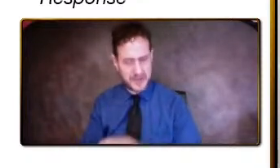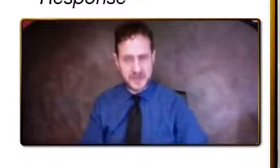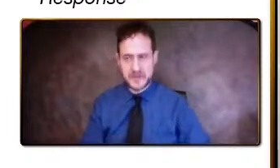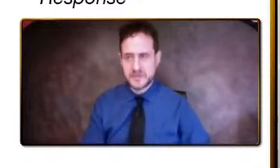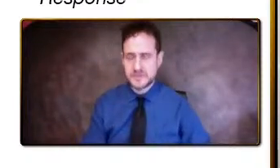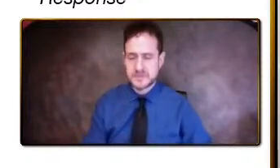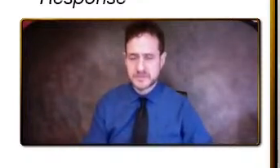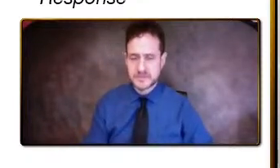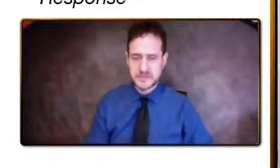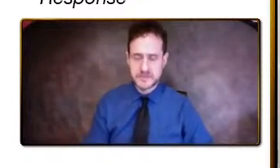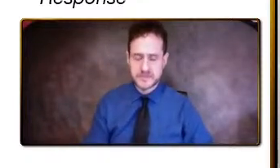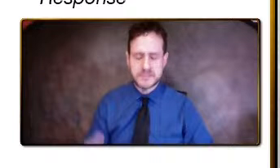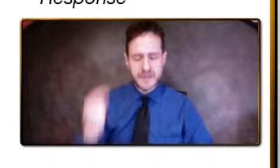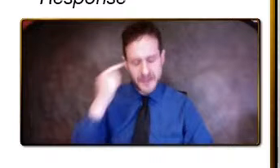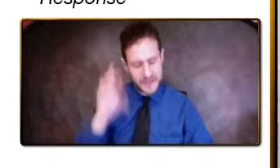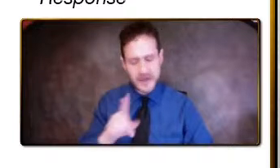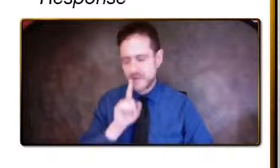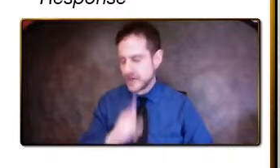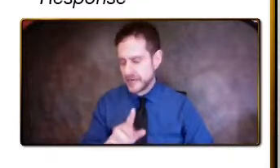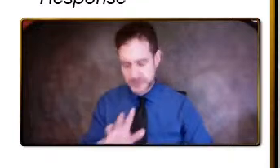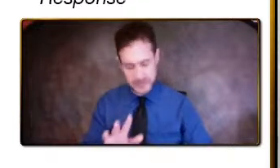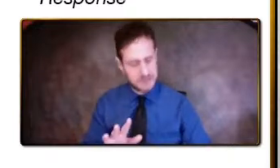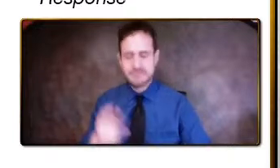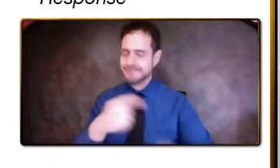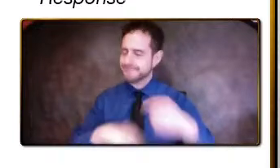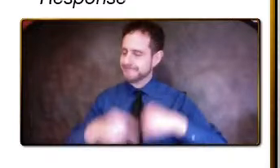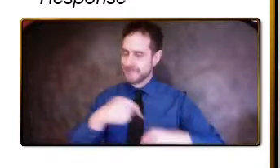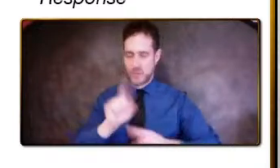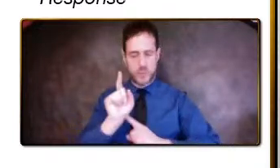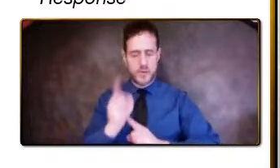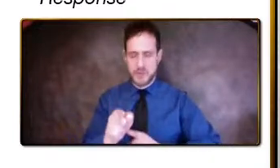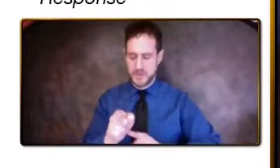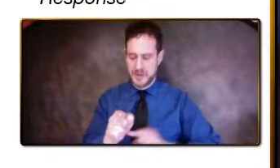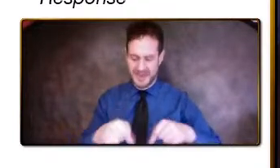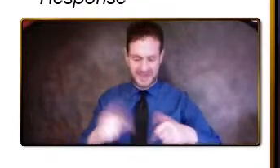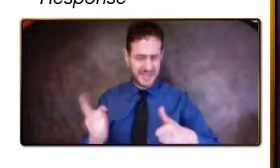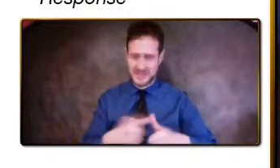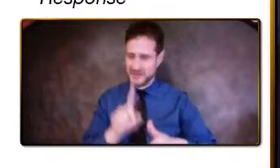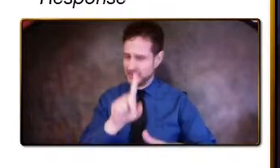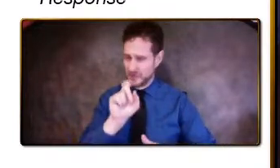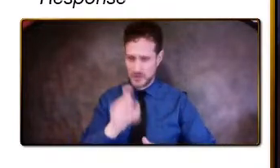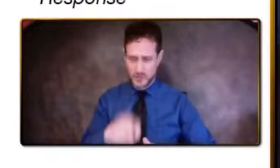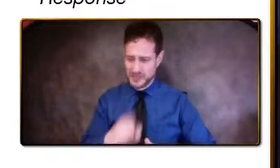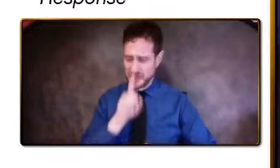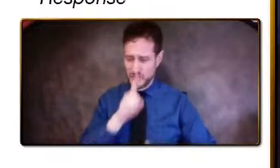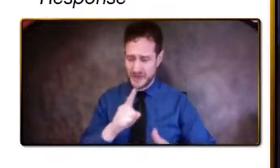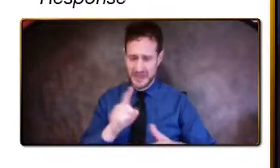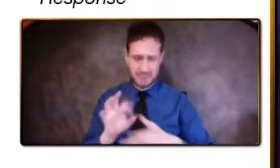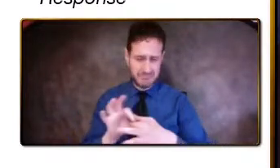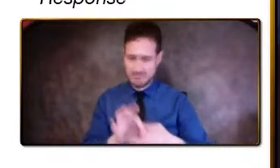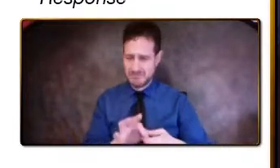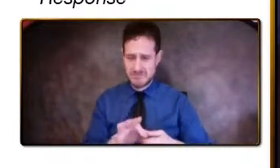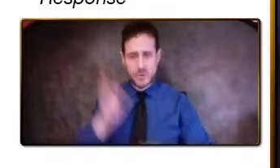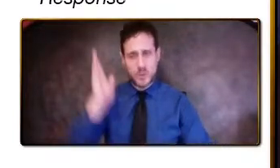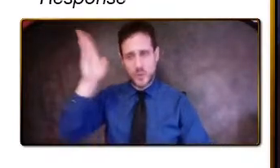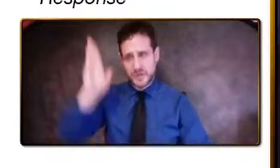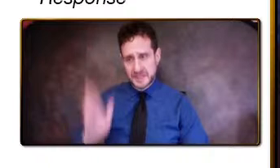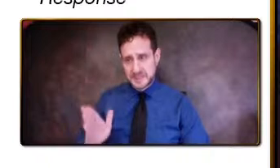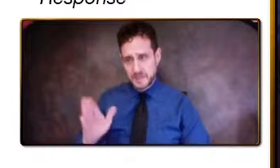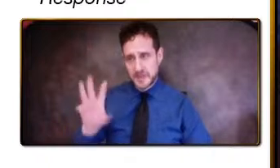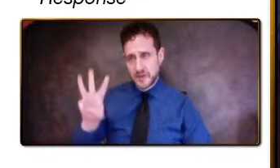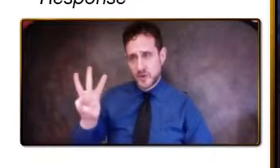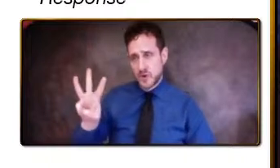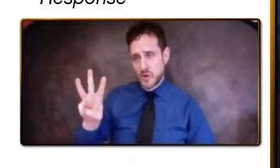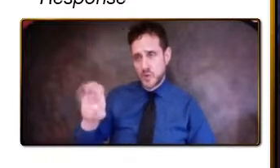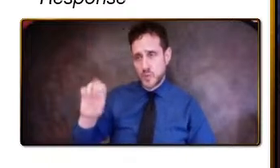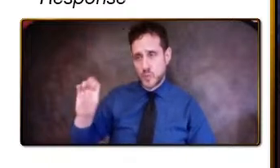Well, can we step back just for a moment, since this is the first question that's really had to do with Speaker Welch, and